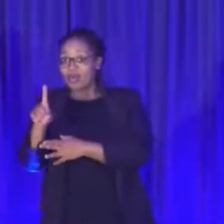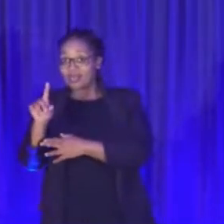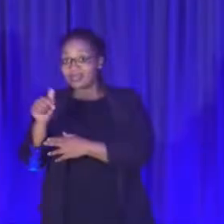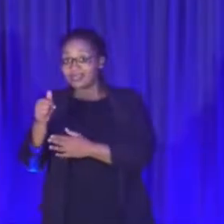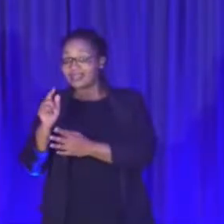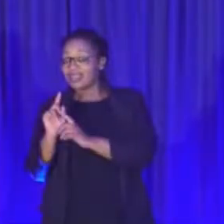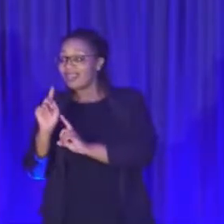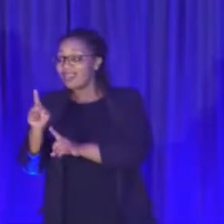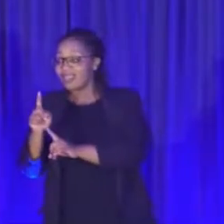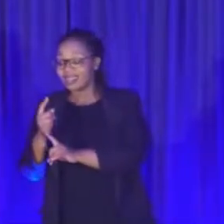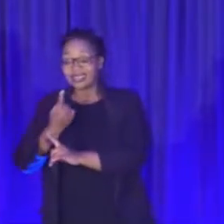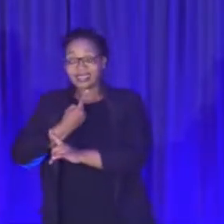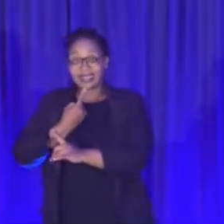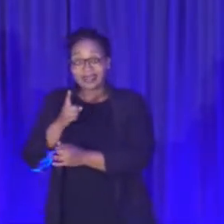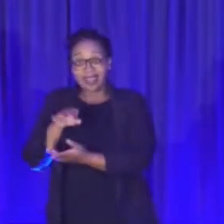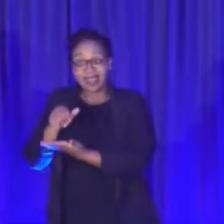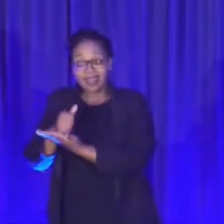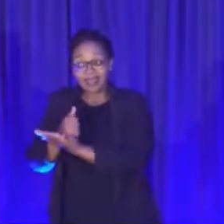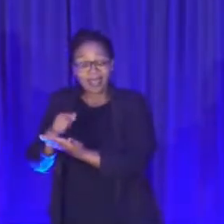of registration.